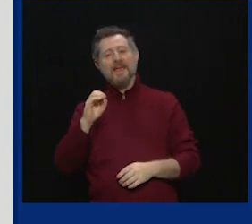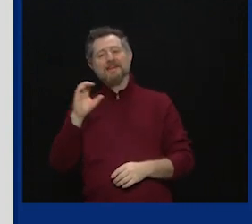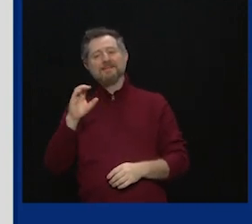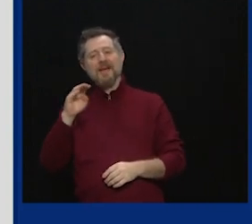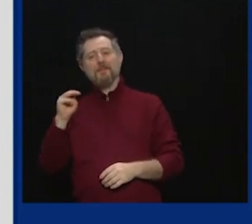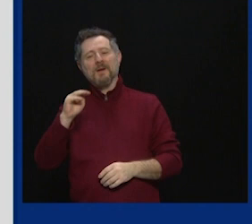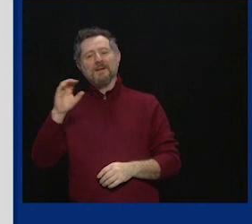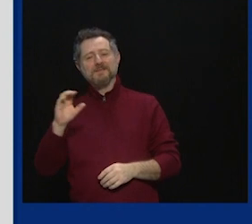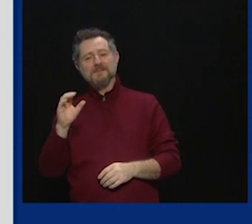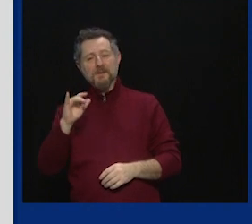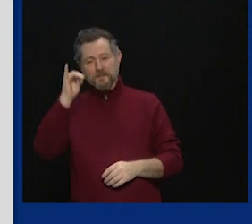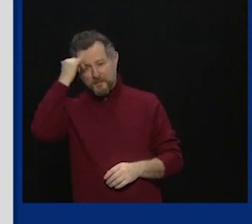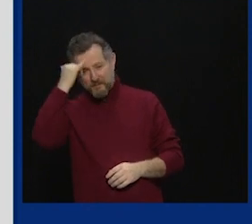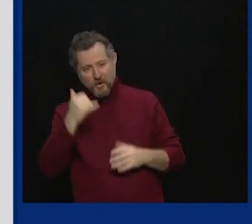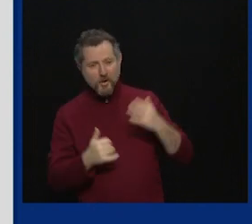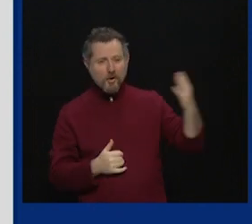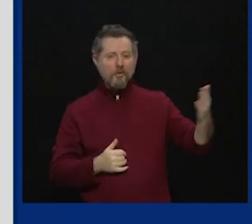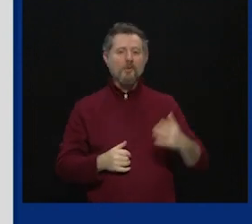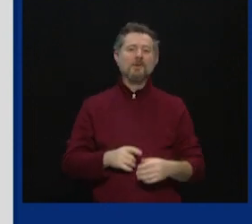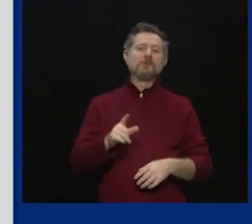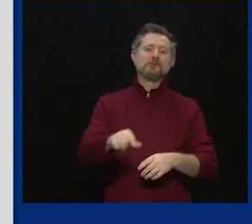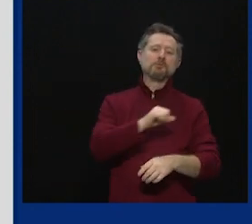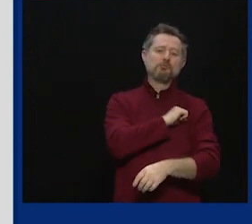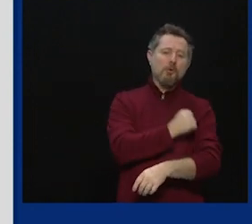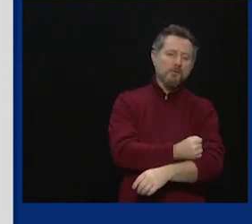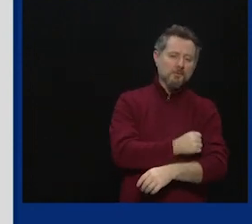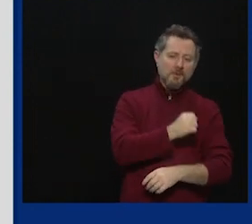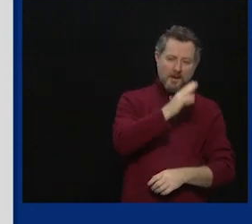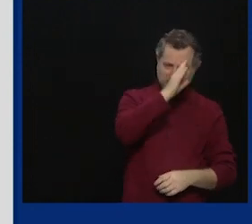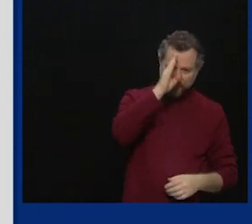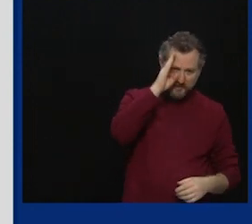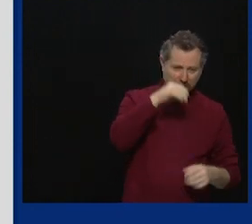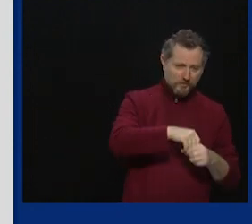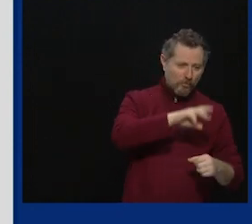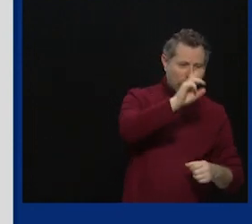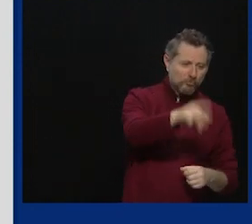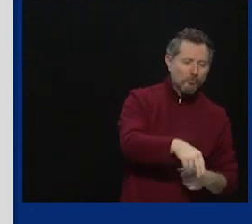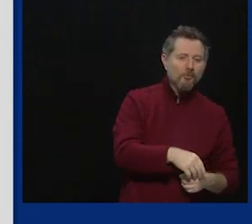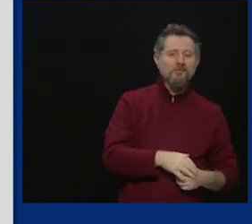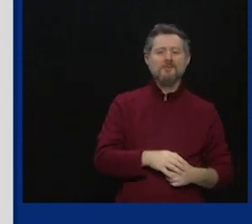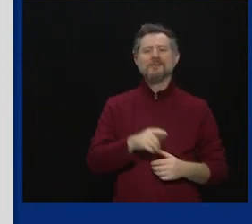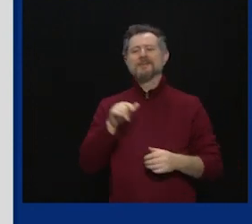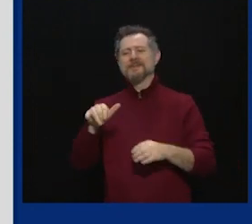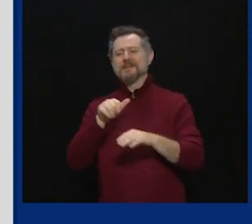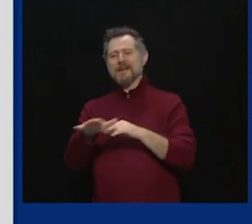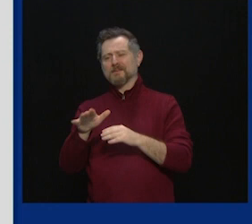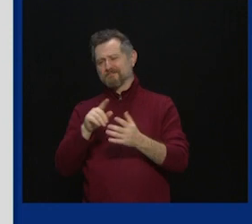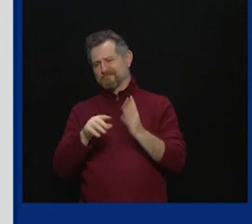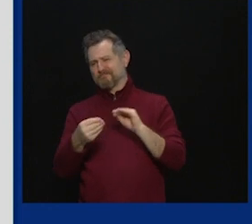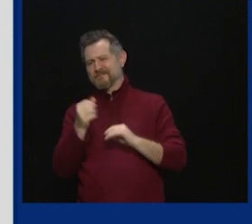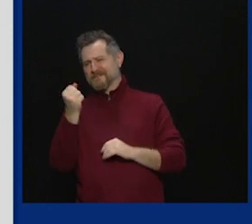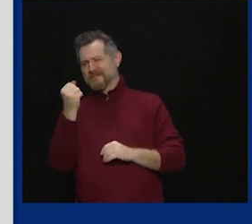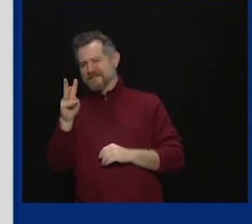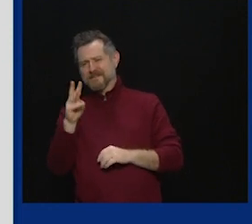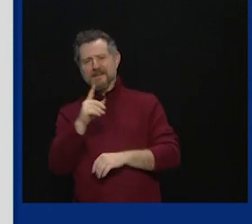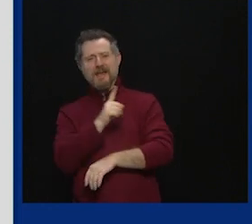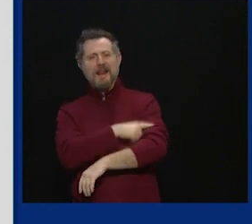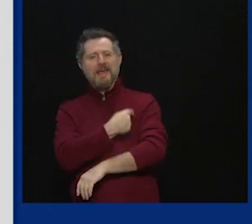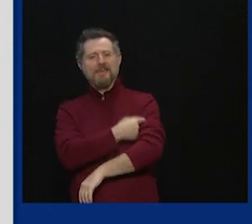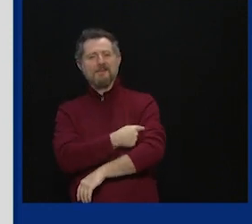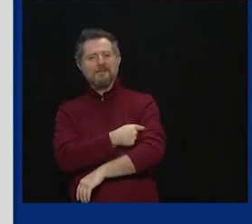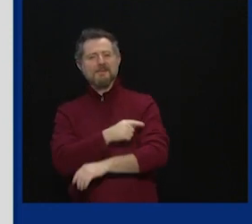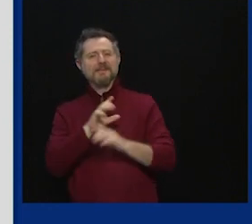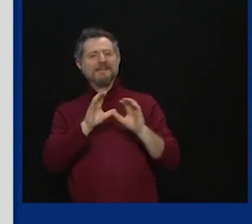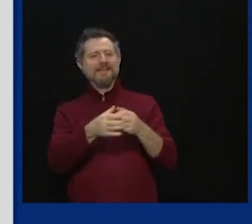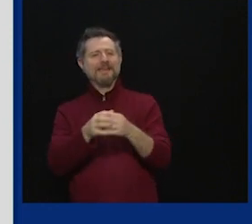Strong Memorial. You sent in a number of clinical teams, 16 to be exact, with some lead teams, as well as a two-week mission. So